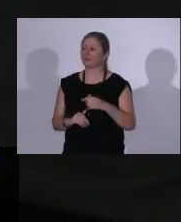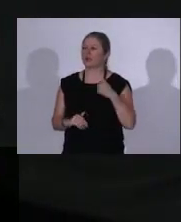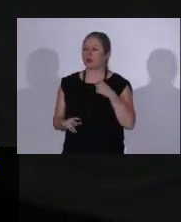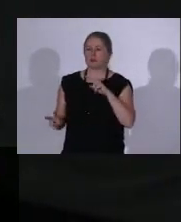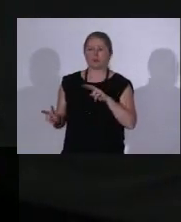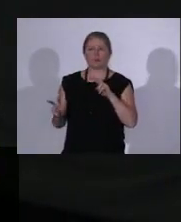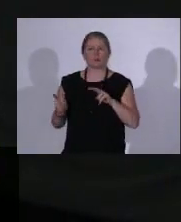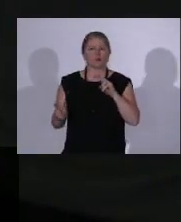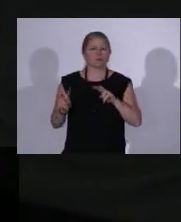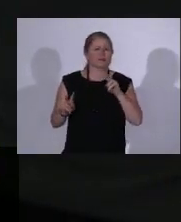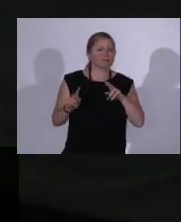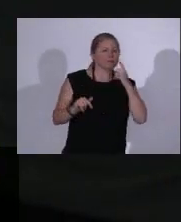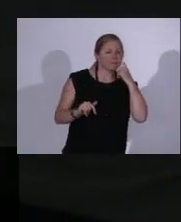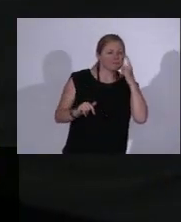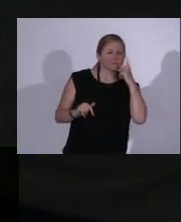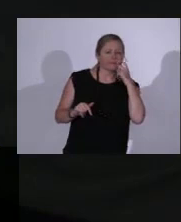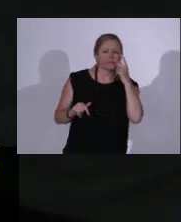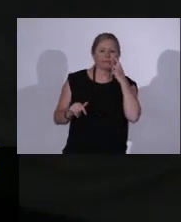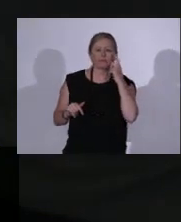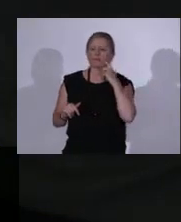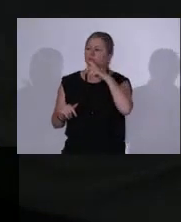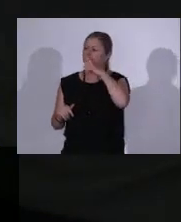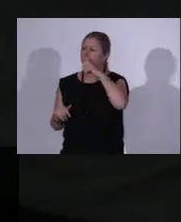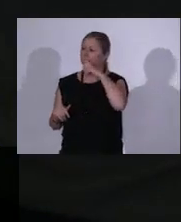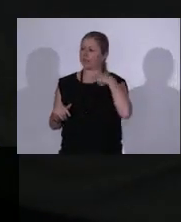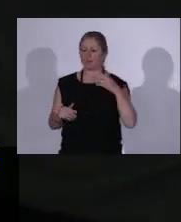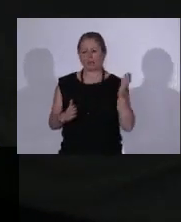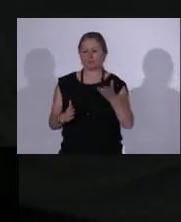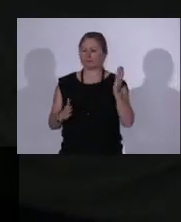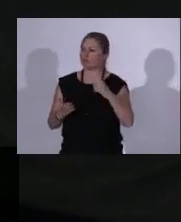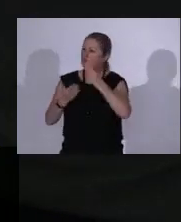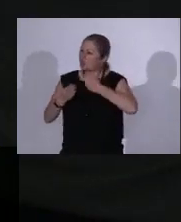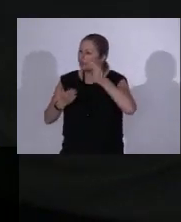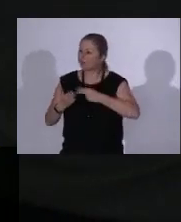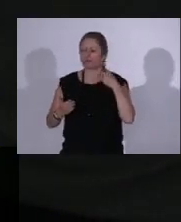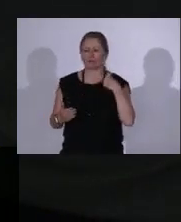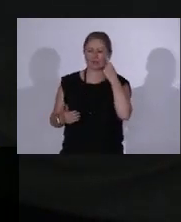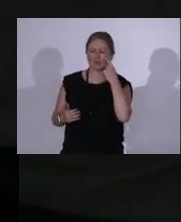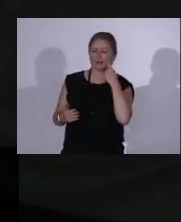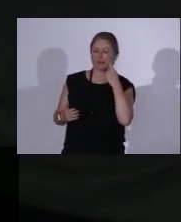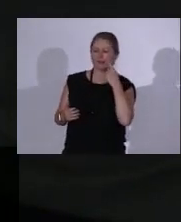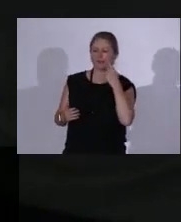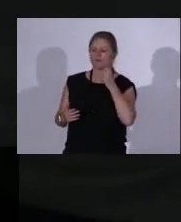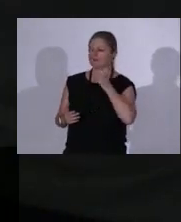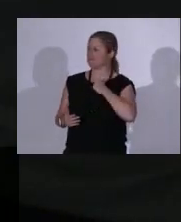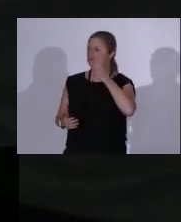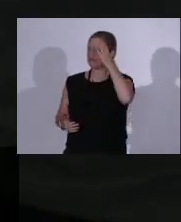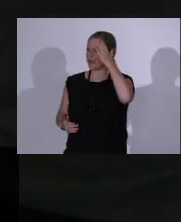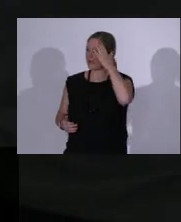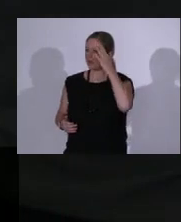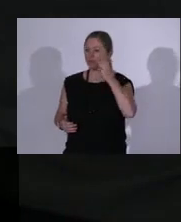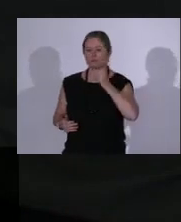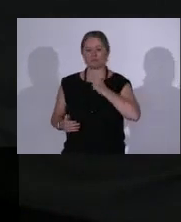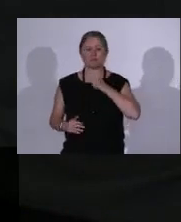that very easily in the people that I was serving, I could also see my mum or my